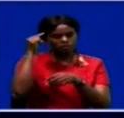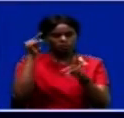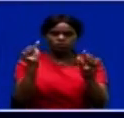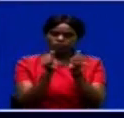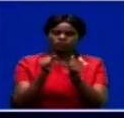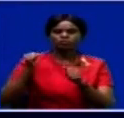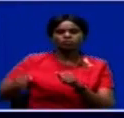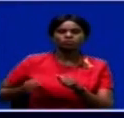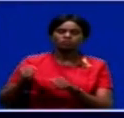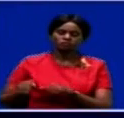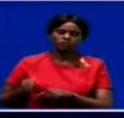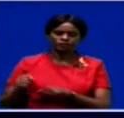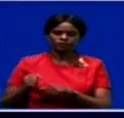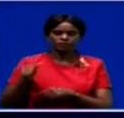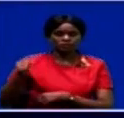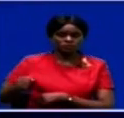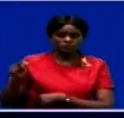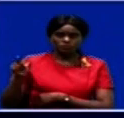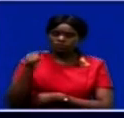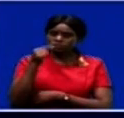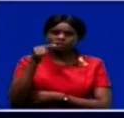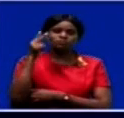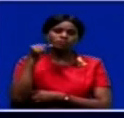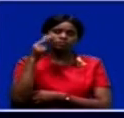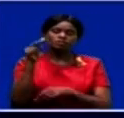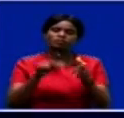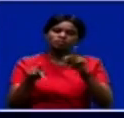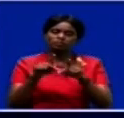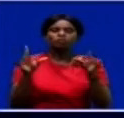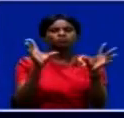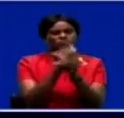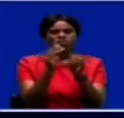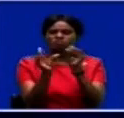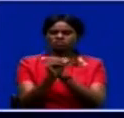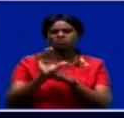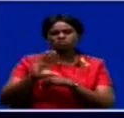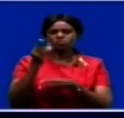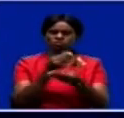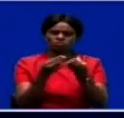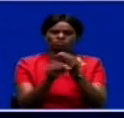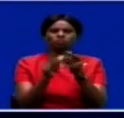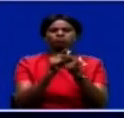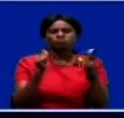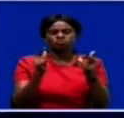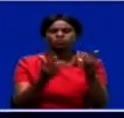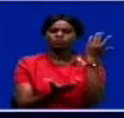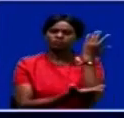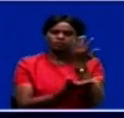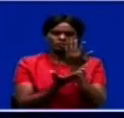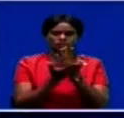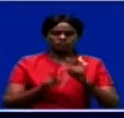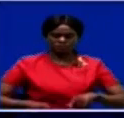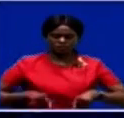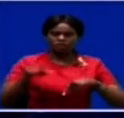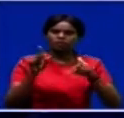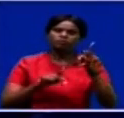royal establishment. The Paramount Chief said the Bemba royal establishment will miss the contribution of Mr. Mwape towards improving the lives